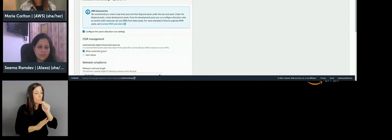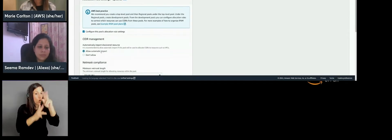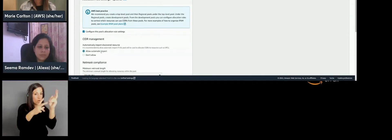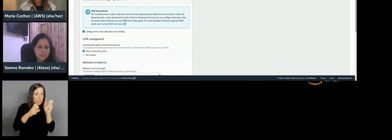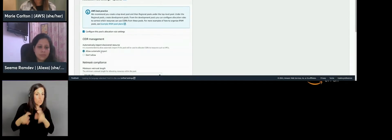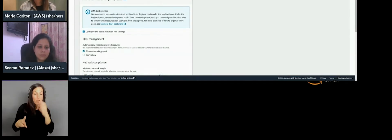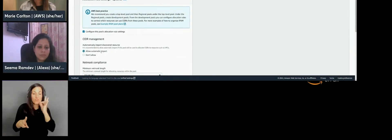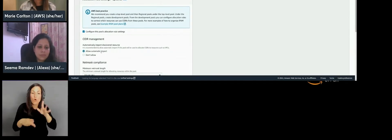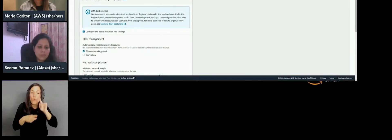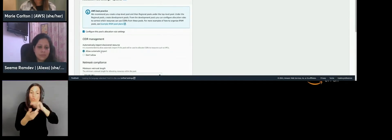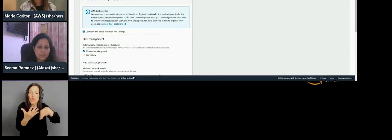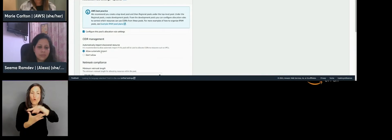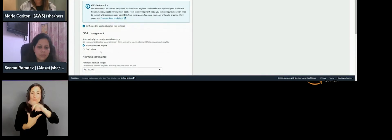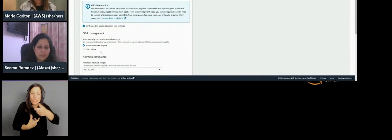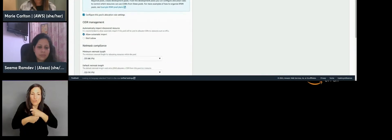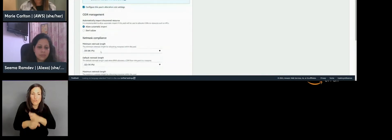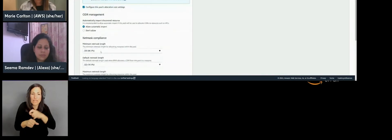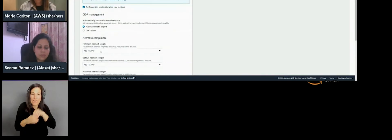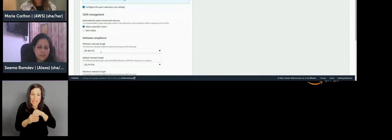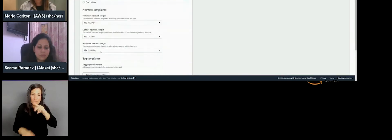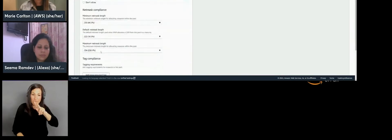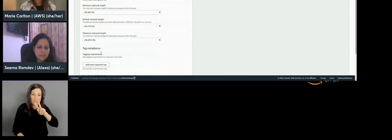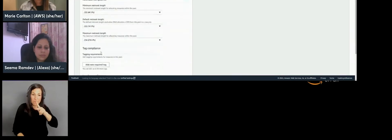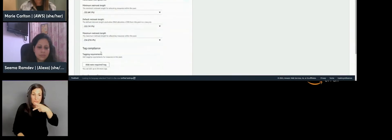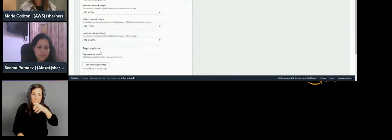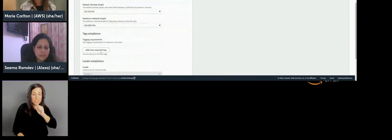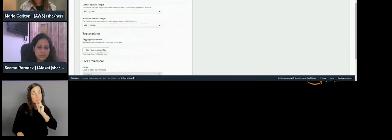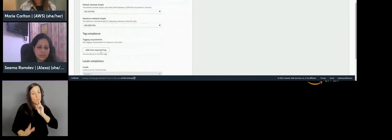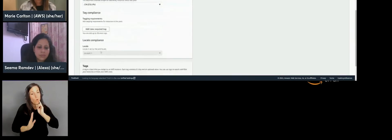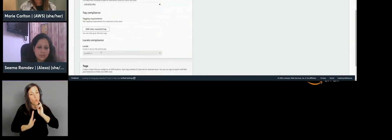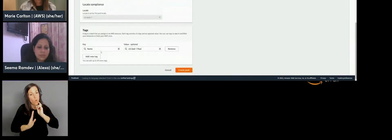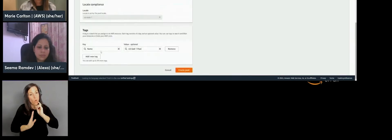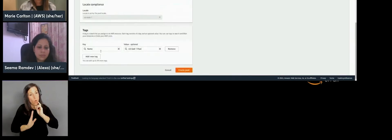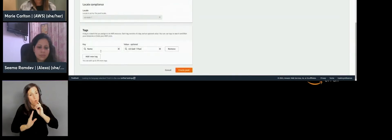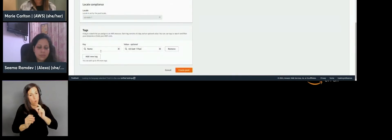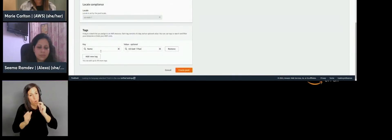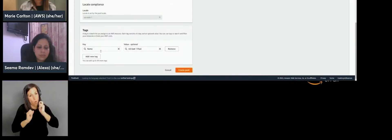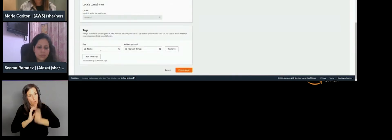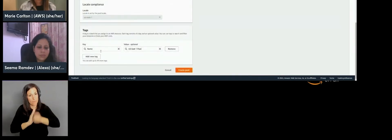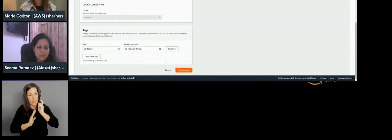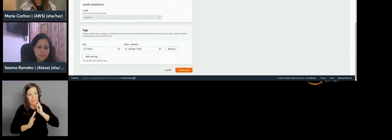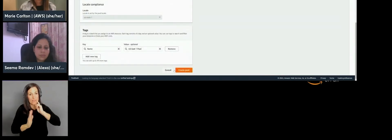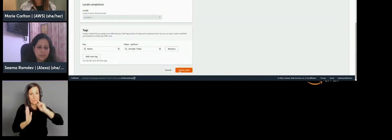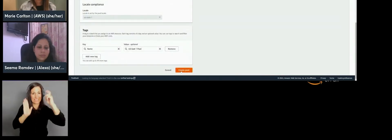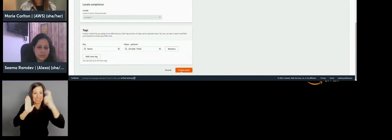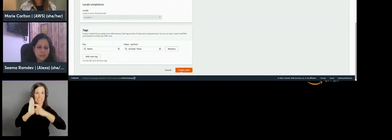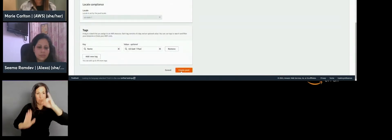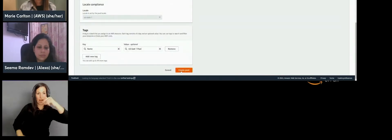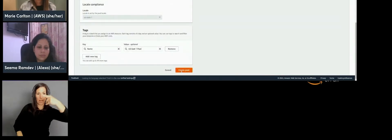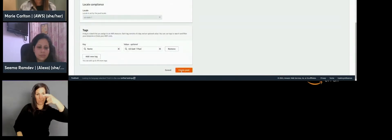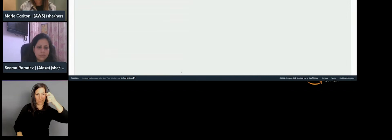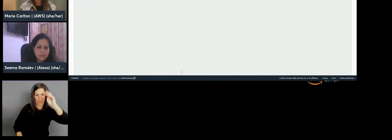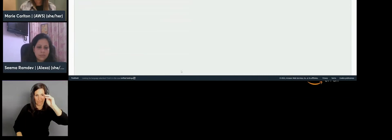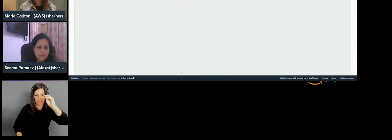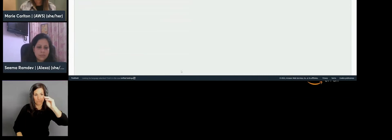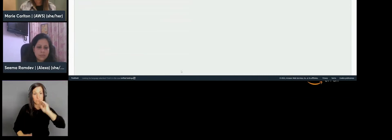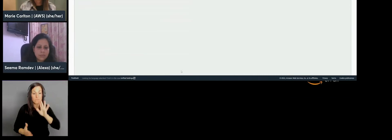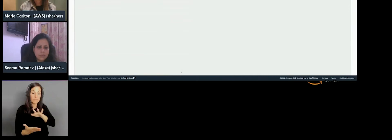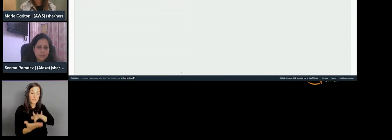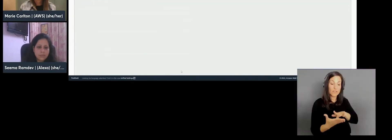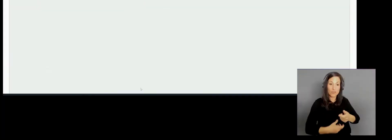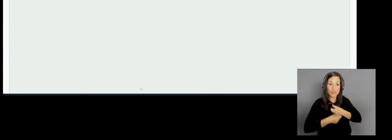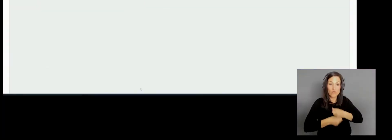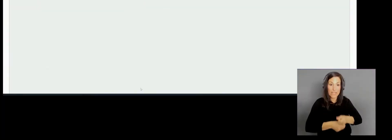will automatically be detected by Icam. So then I'm going to go and click create.